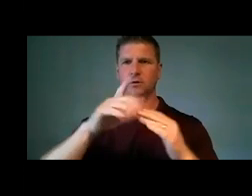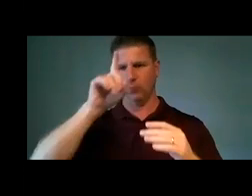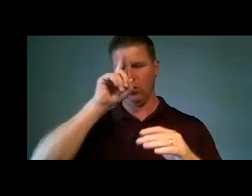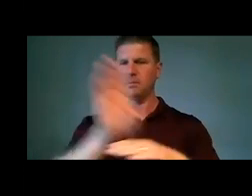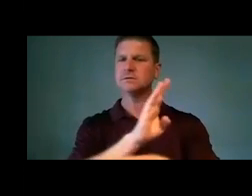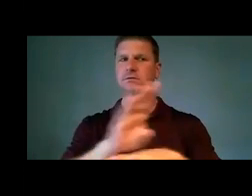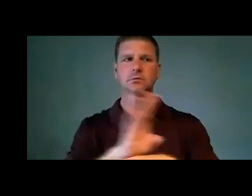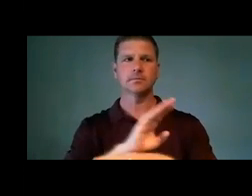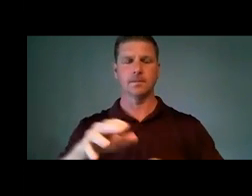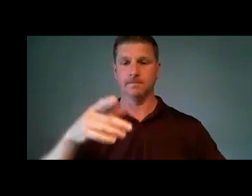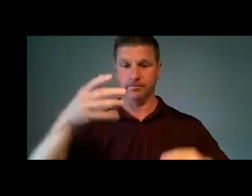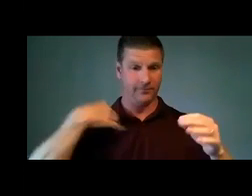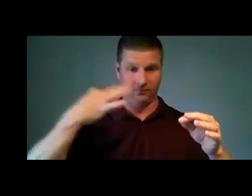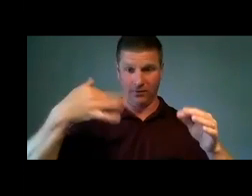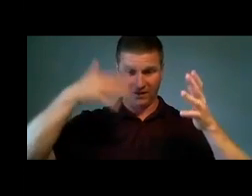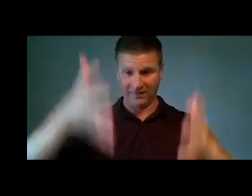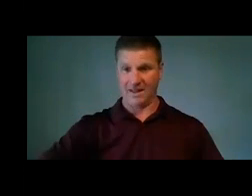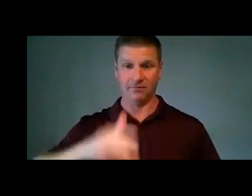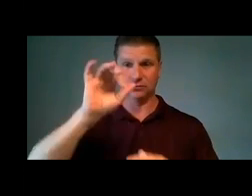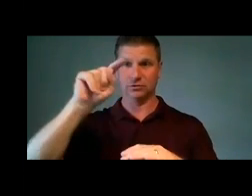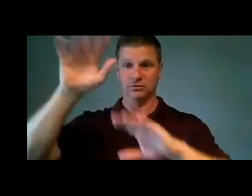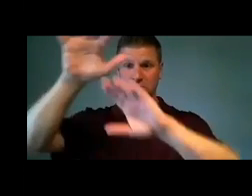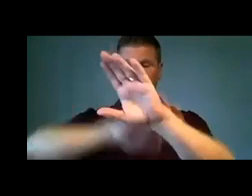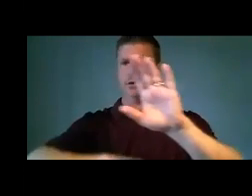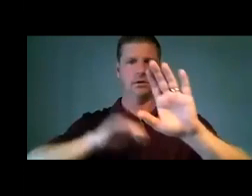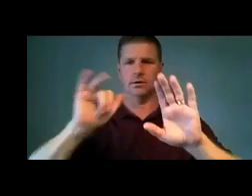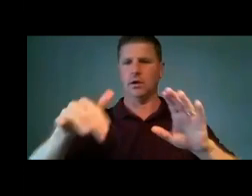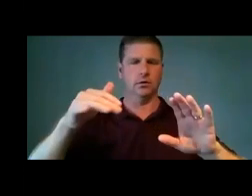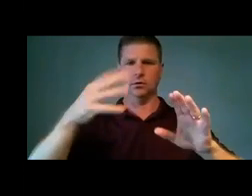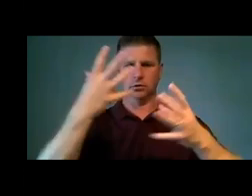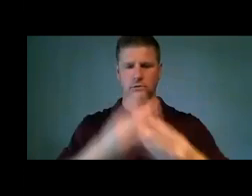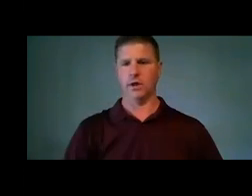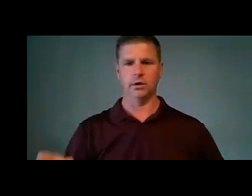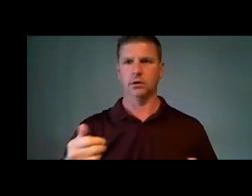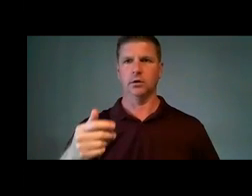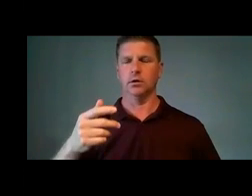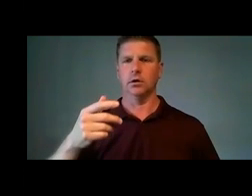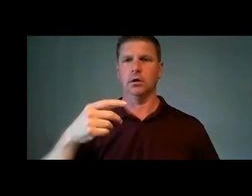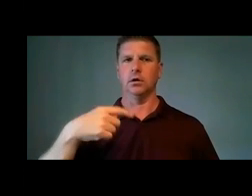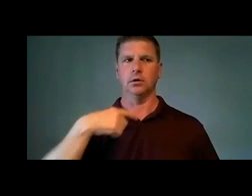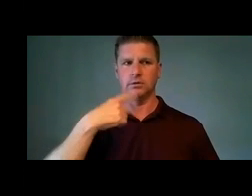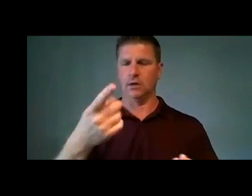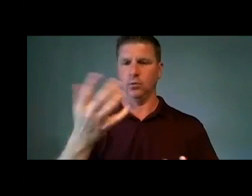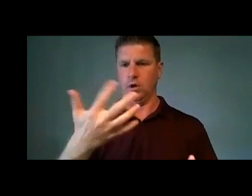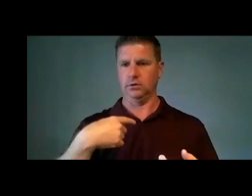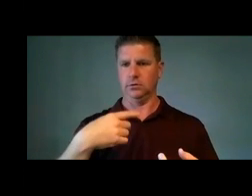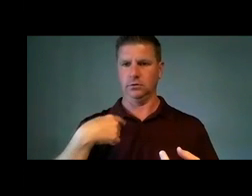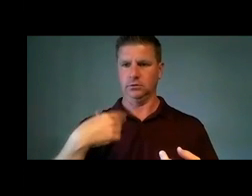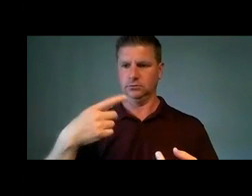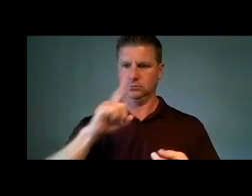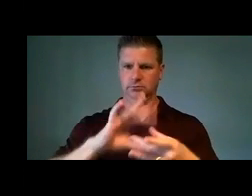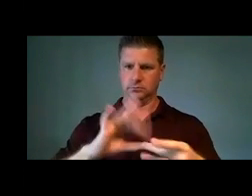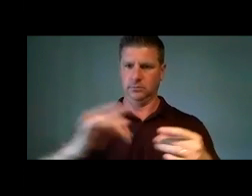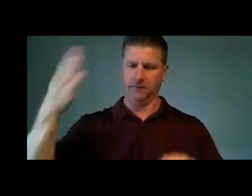And if all you have left is the facade, that goes away. I'll say what I said at the time. Downtown